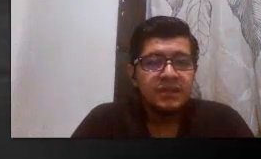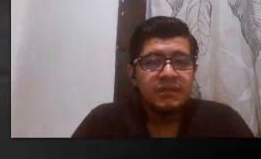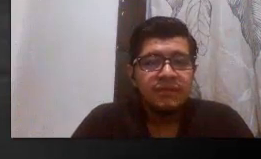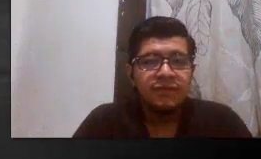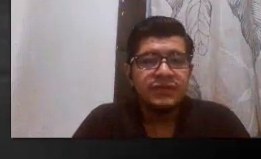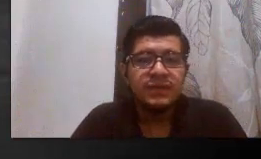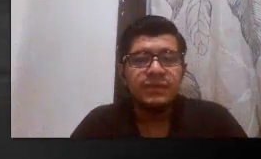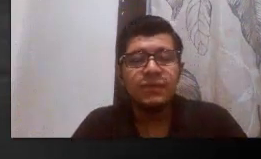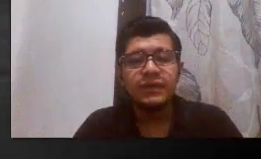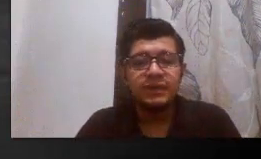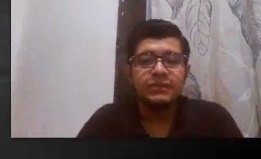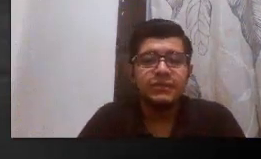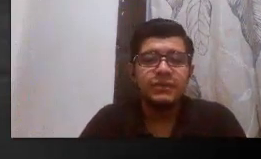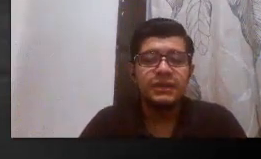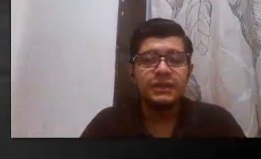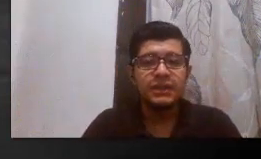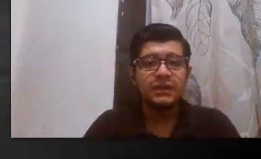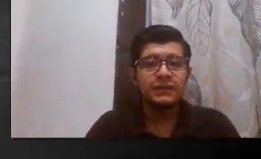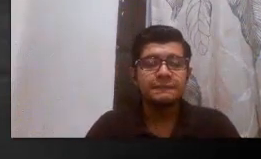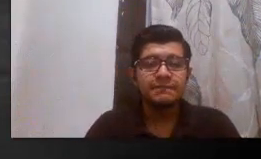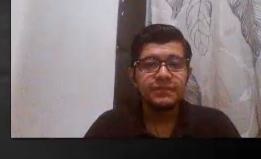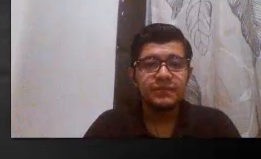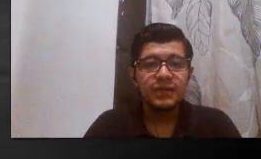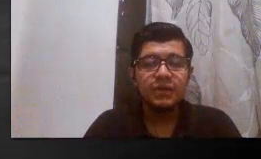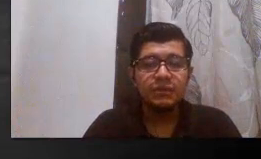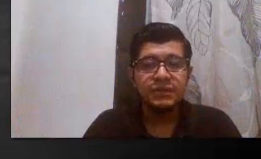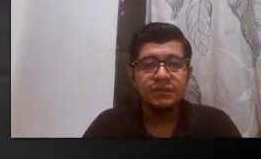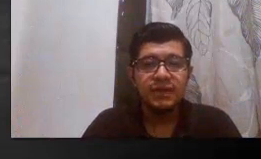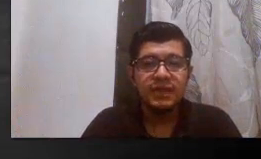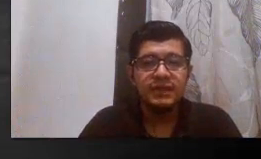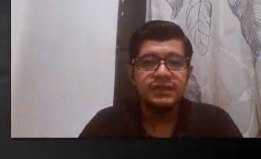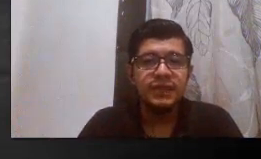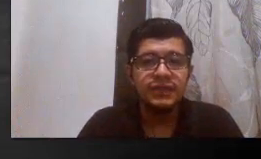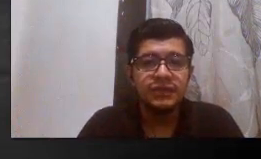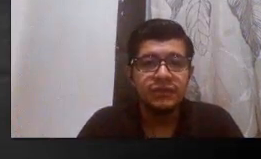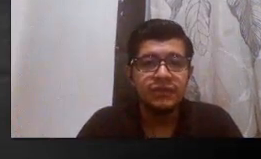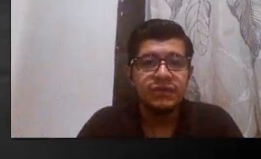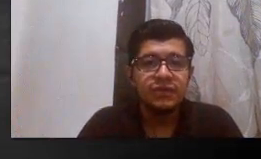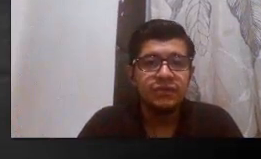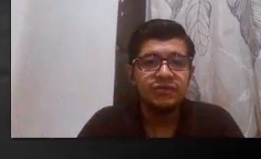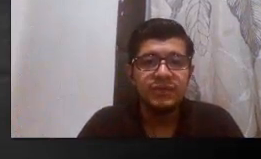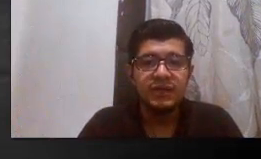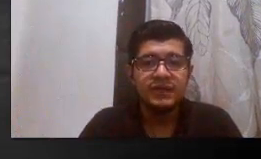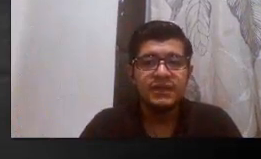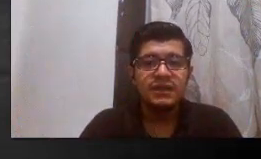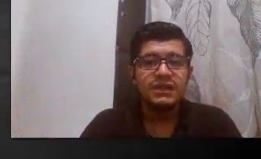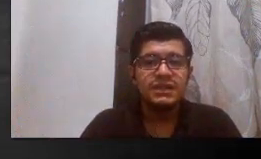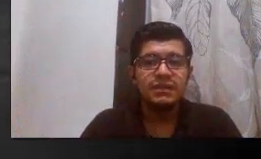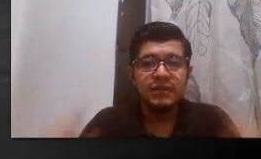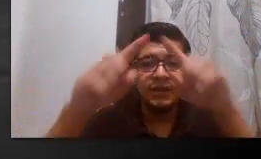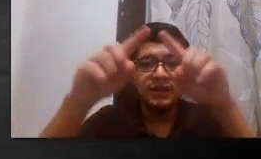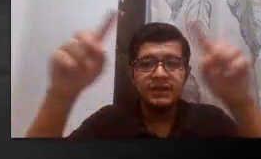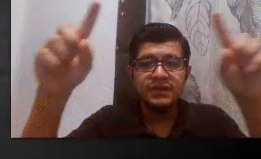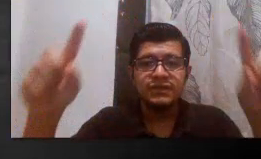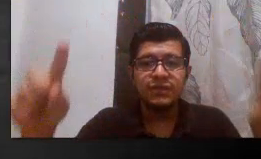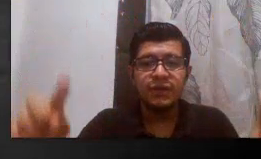Iconics, for example, when somebody is trying to express that